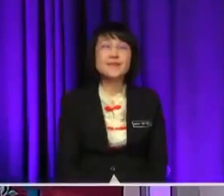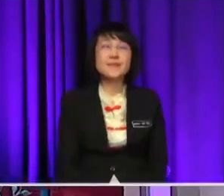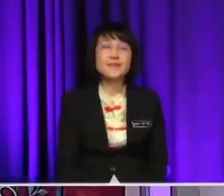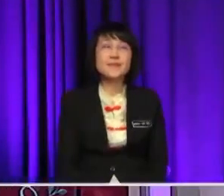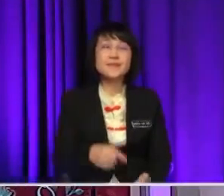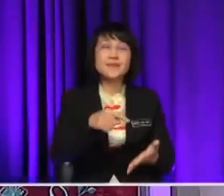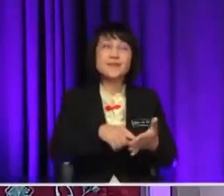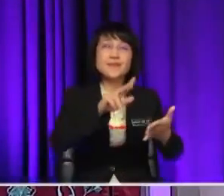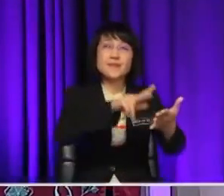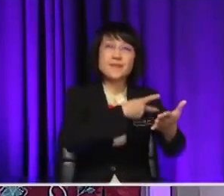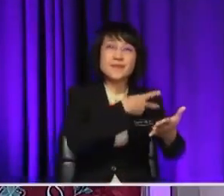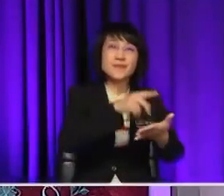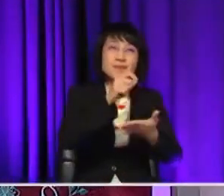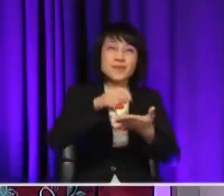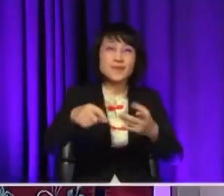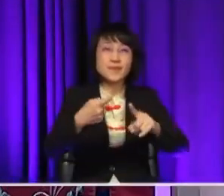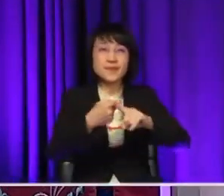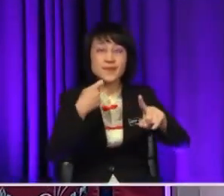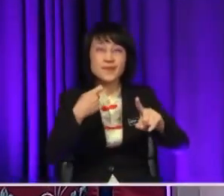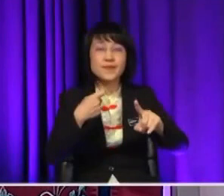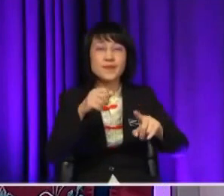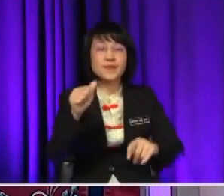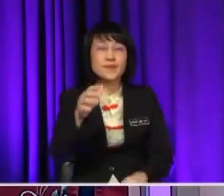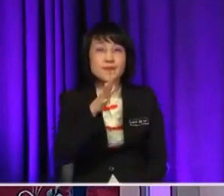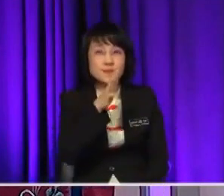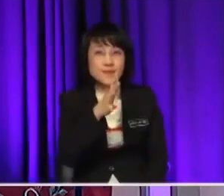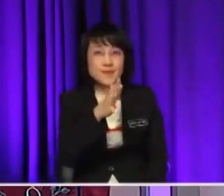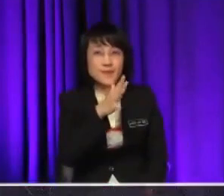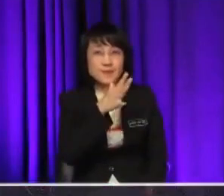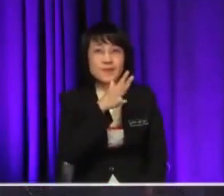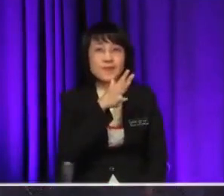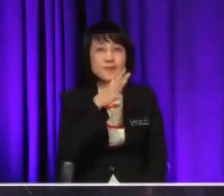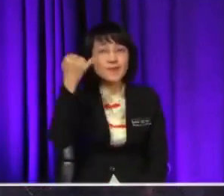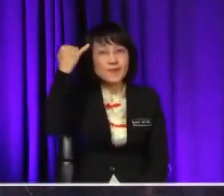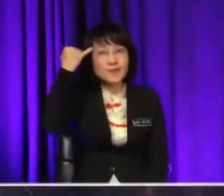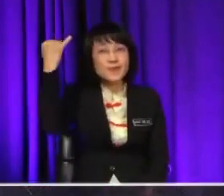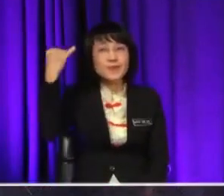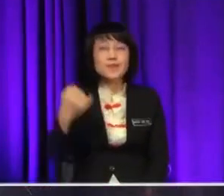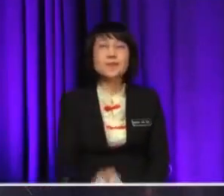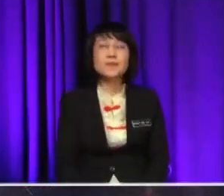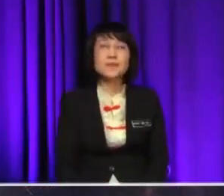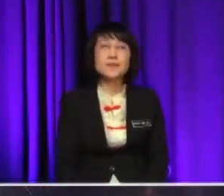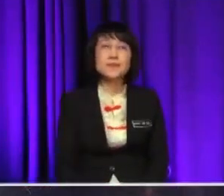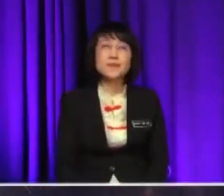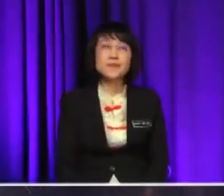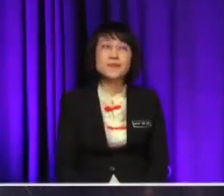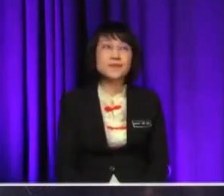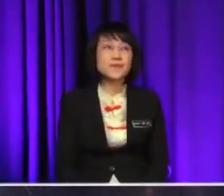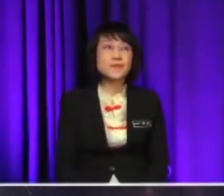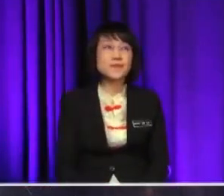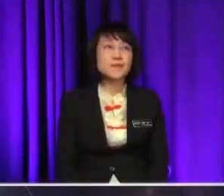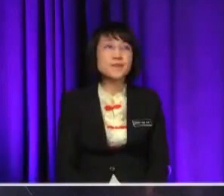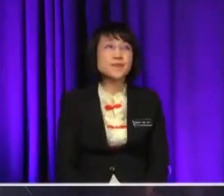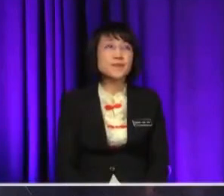poem's probably written from a mom's point of view. All right. Thank you so much, teacher, for that. And also, we'd like to